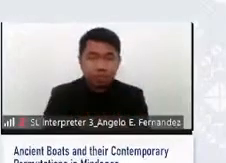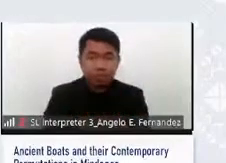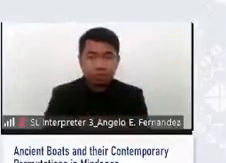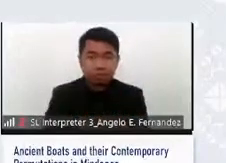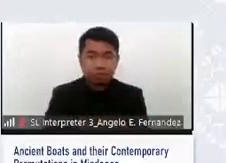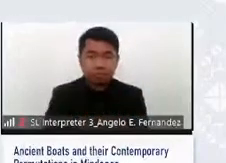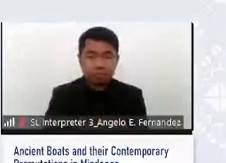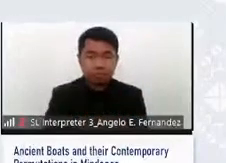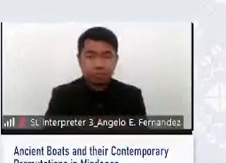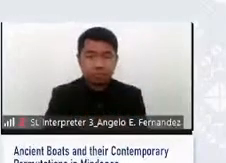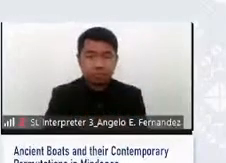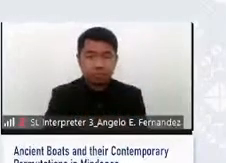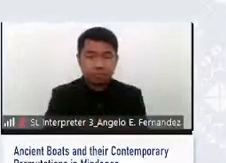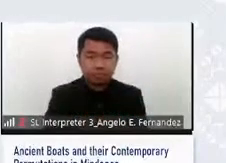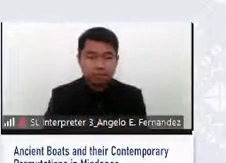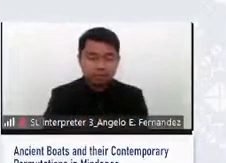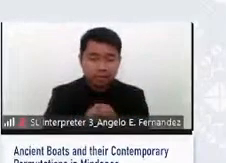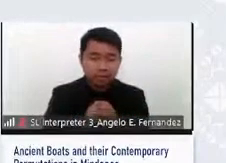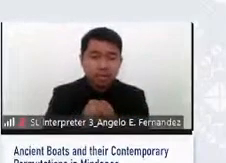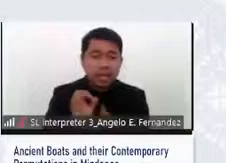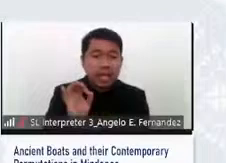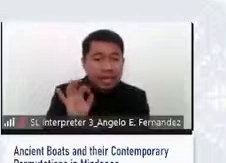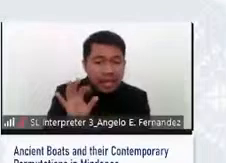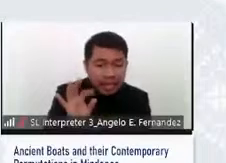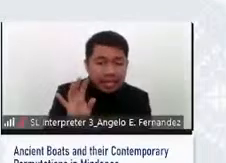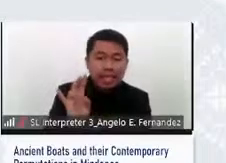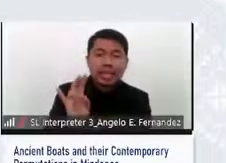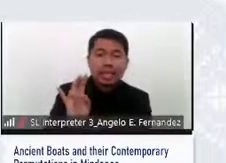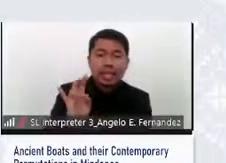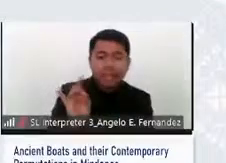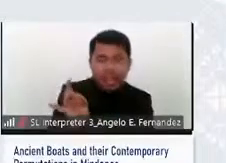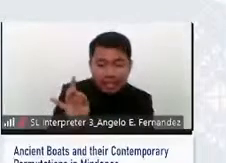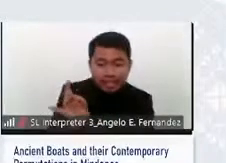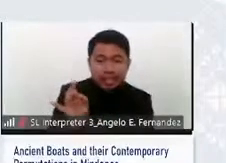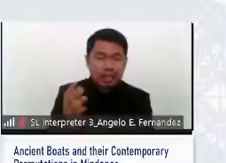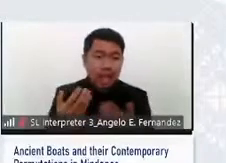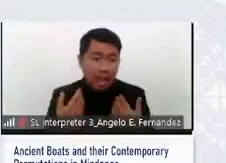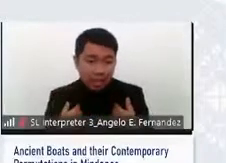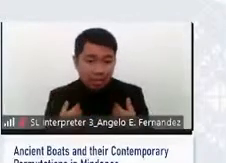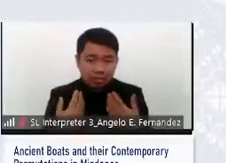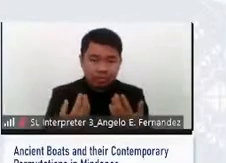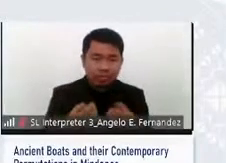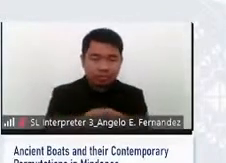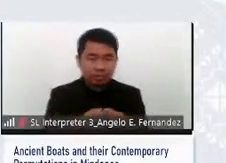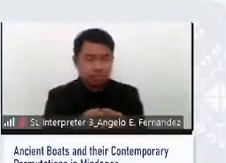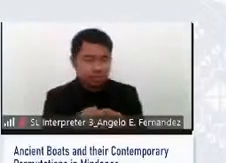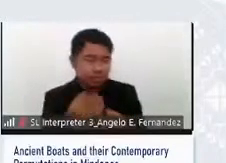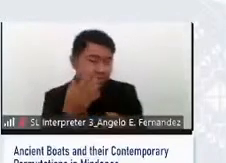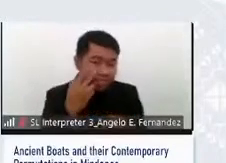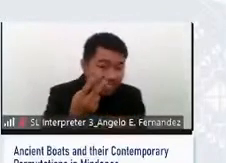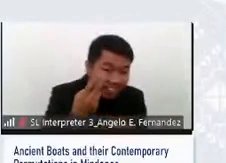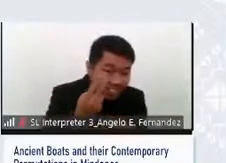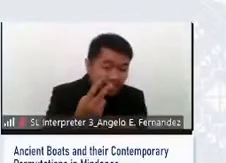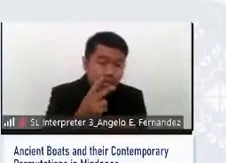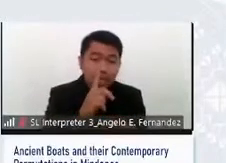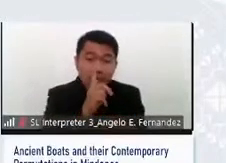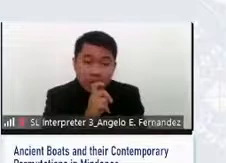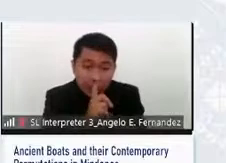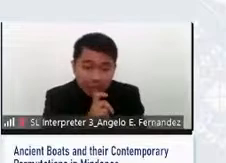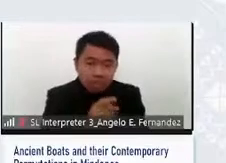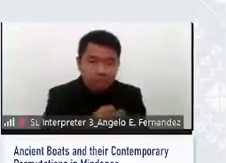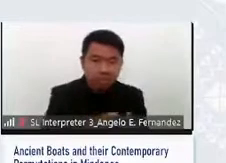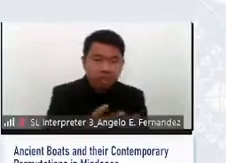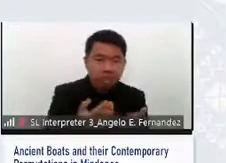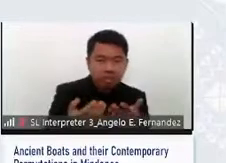In the 1980s, wood from some of the Butuan boats were radiocarbon dated, but yielded confusing dates. Some were dated